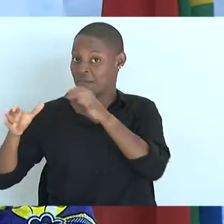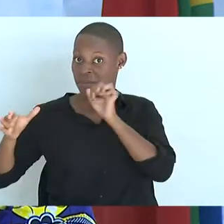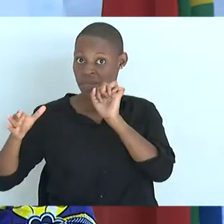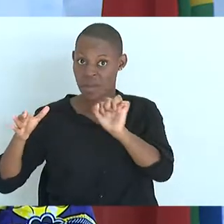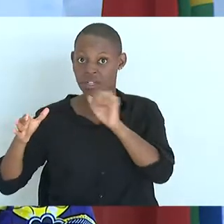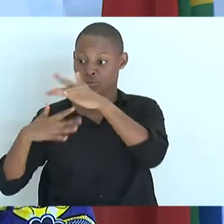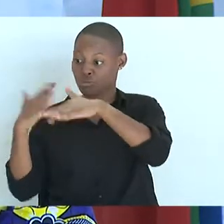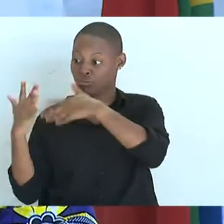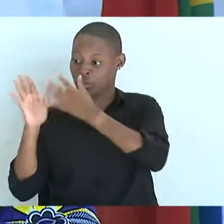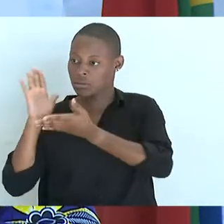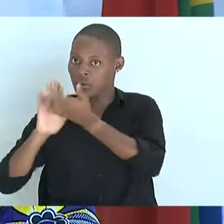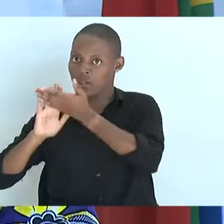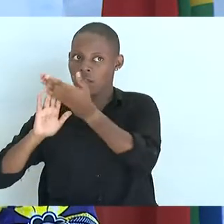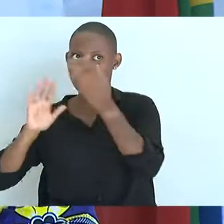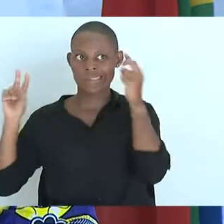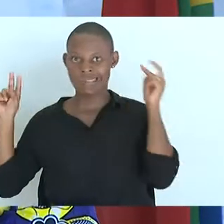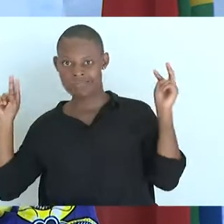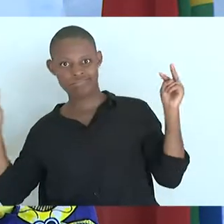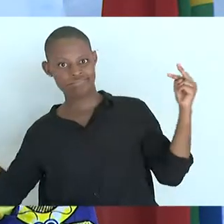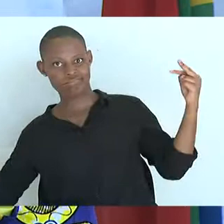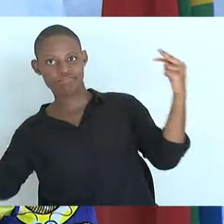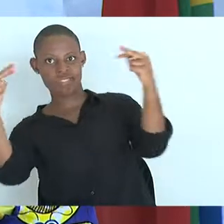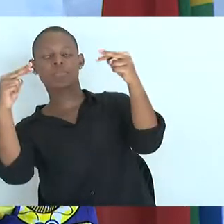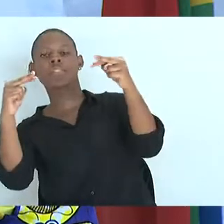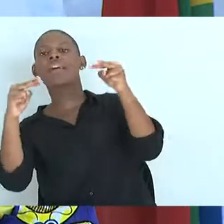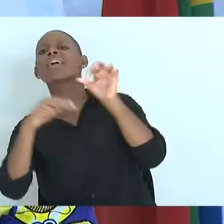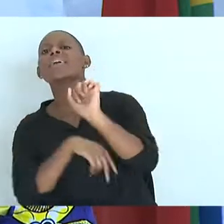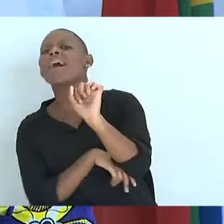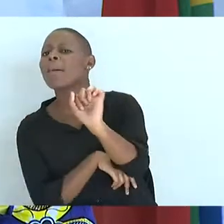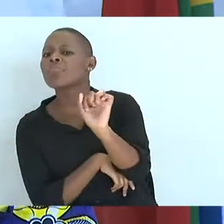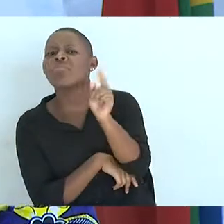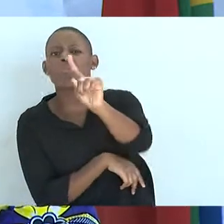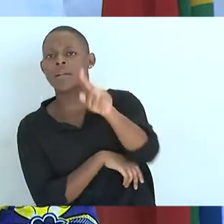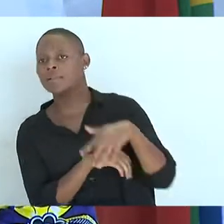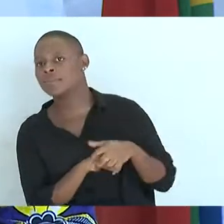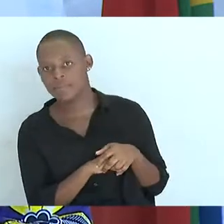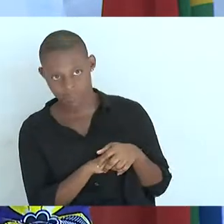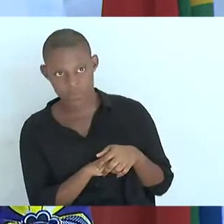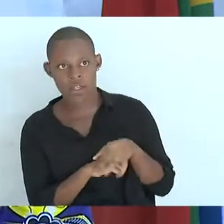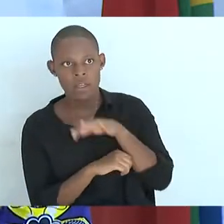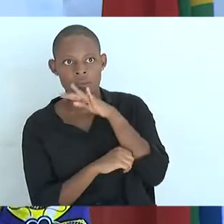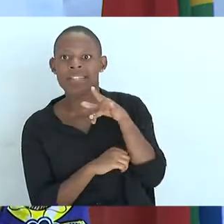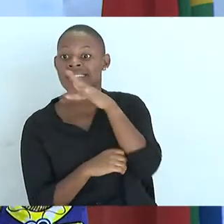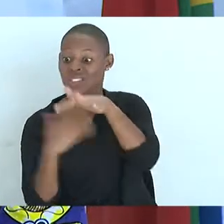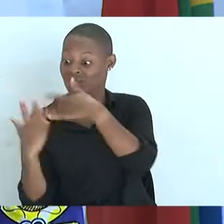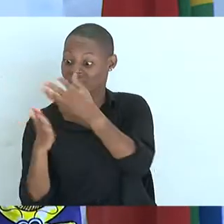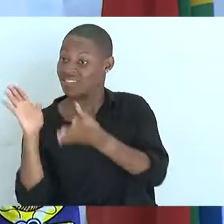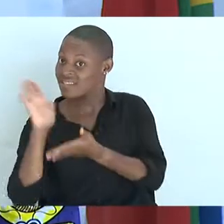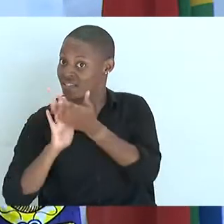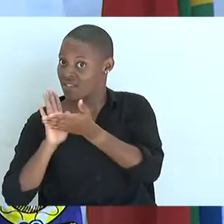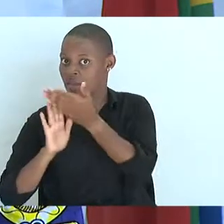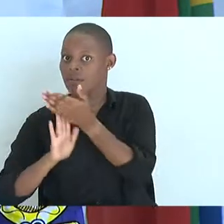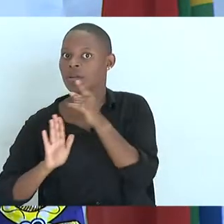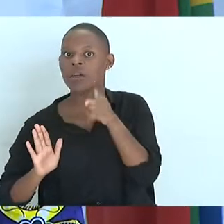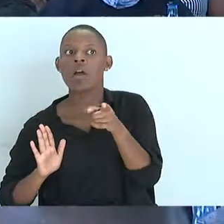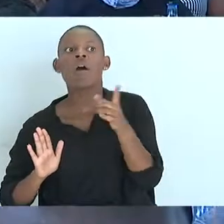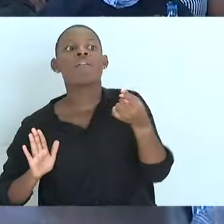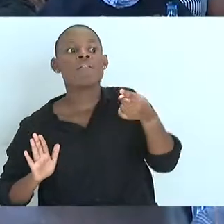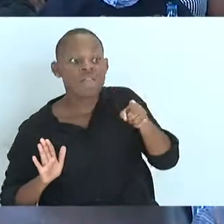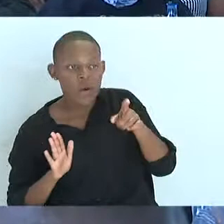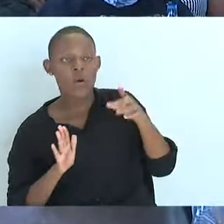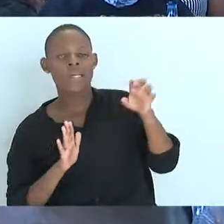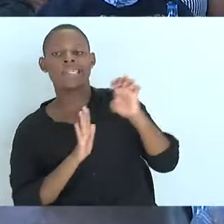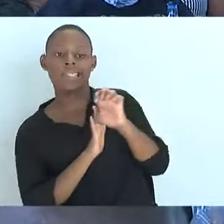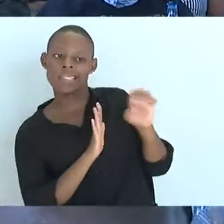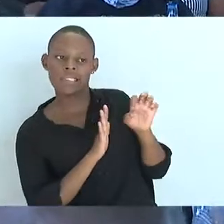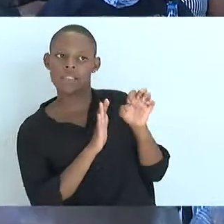of a brief perspective from social development on the Eastern Seaboard